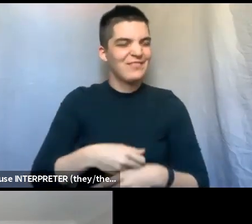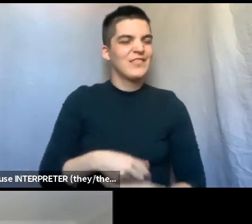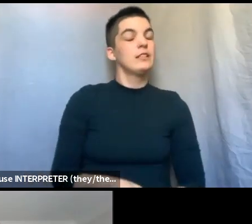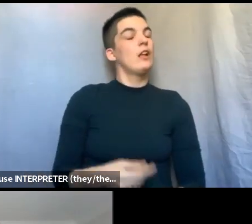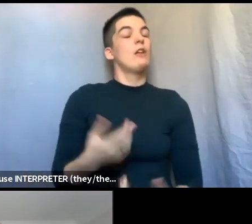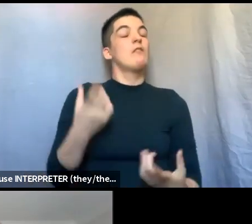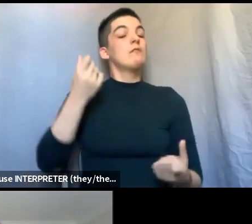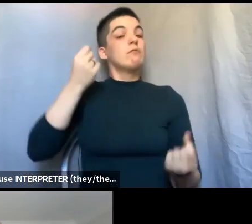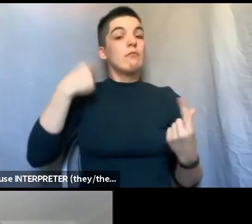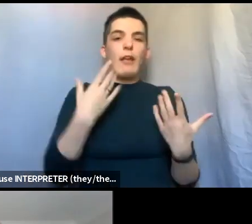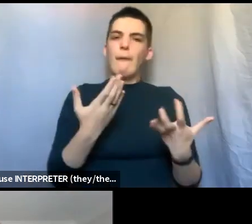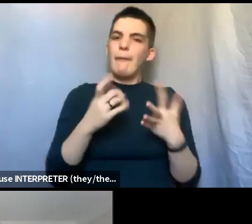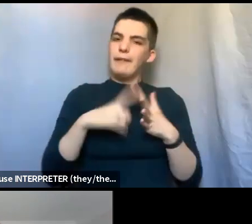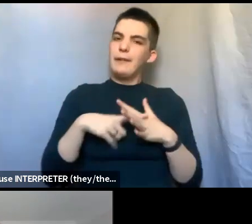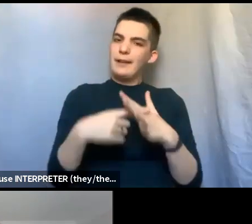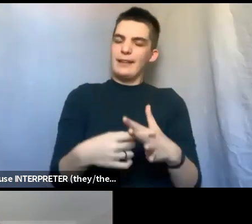by